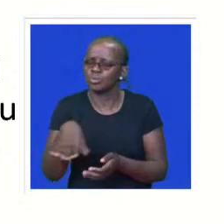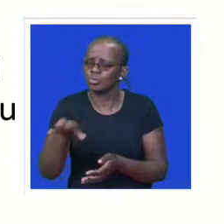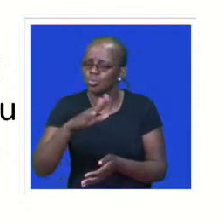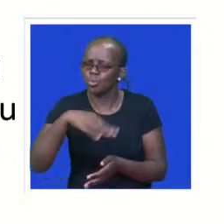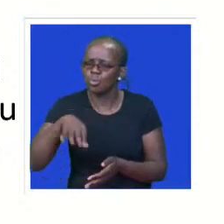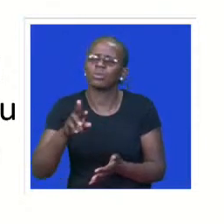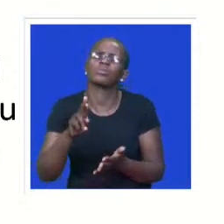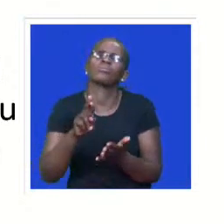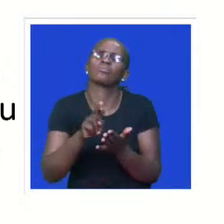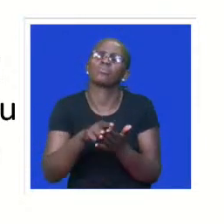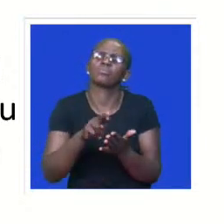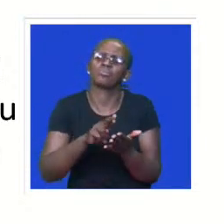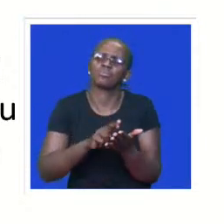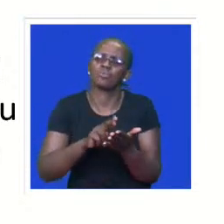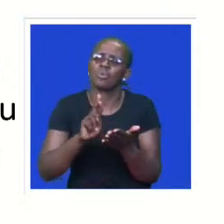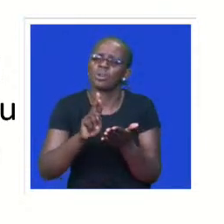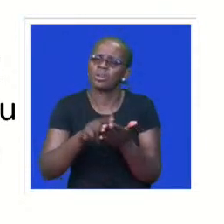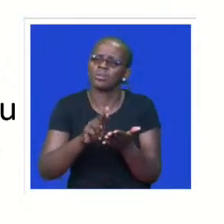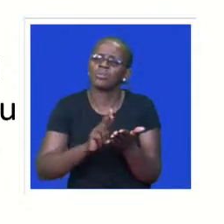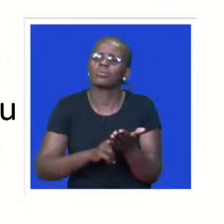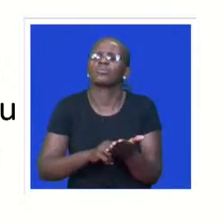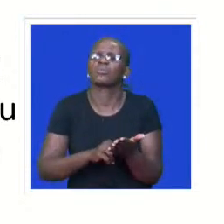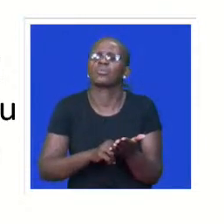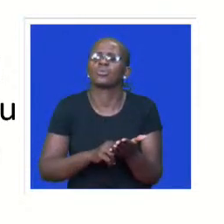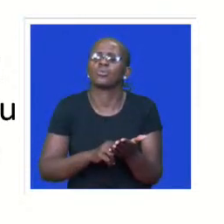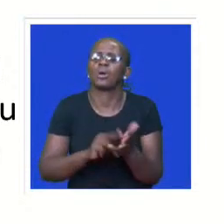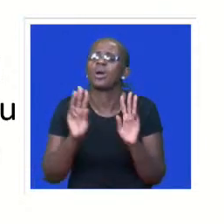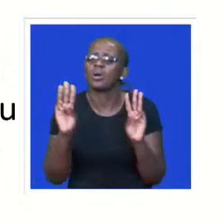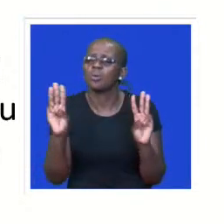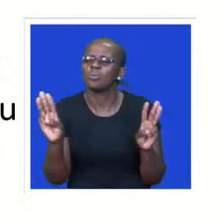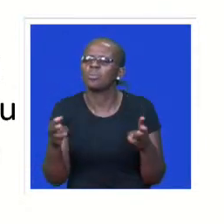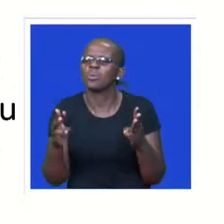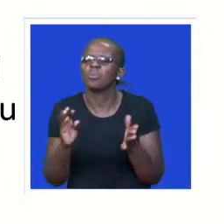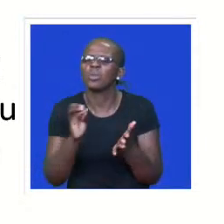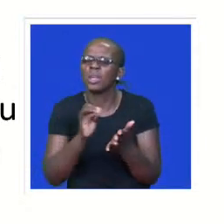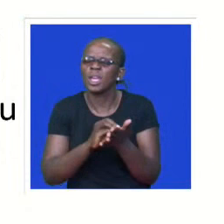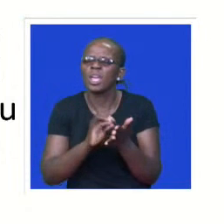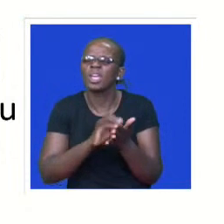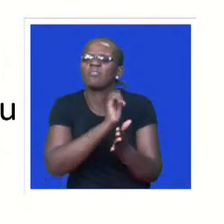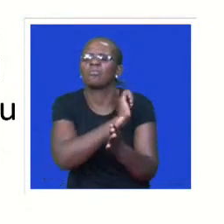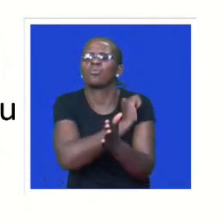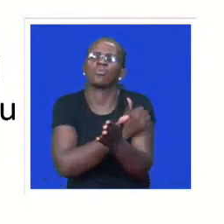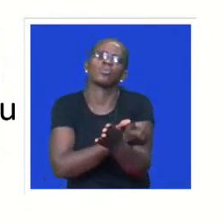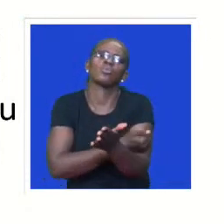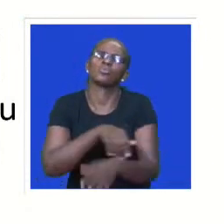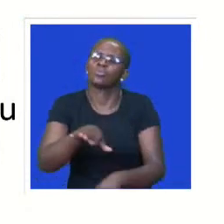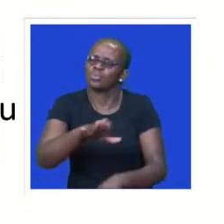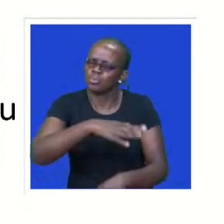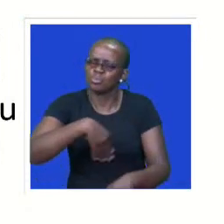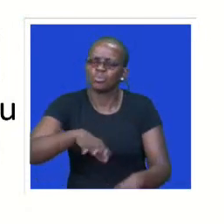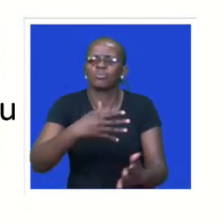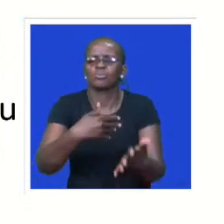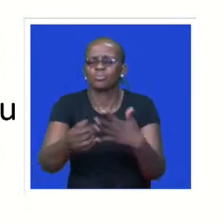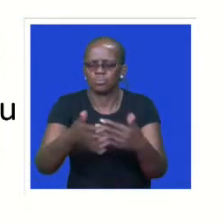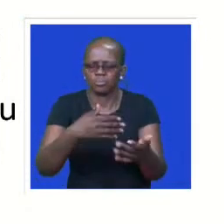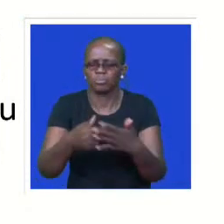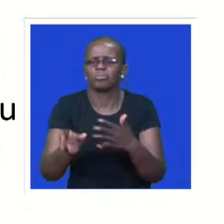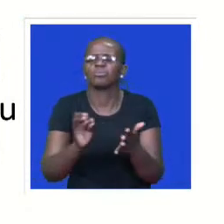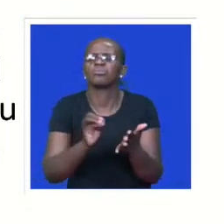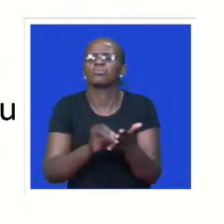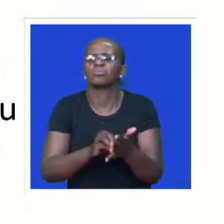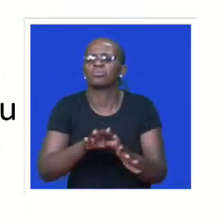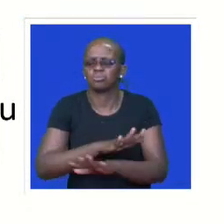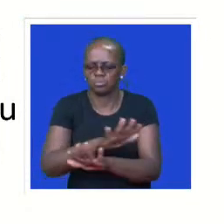the animals, dear Lena. They had authority over the animals. That is what we learned in our previous lesson. And also, dear Lena, we learned